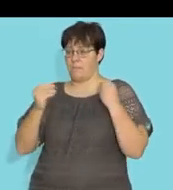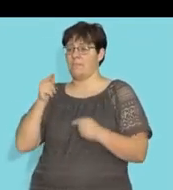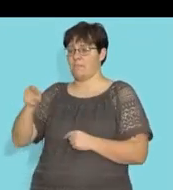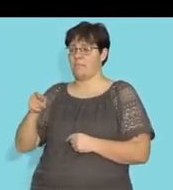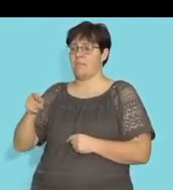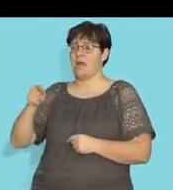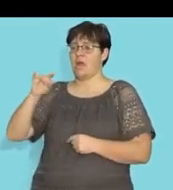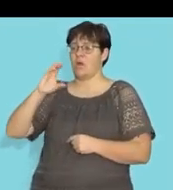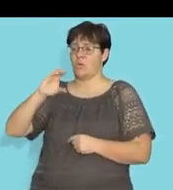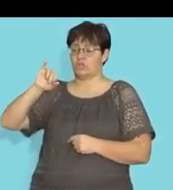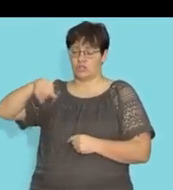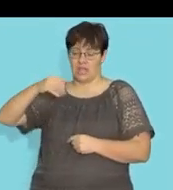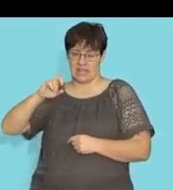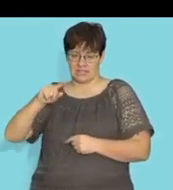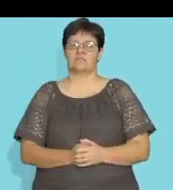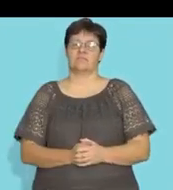to water.